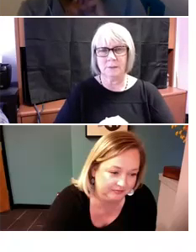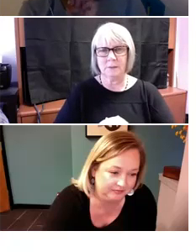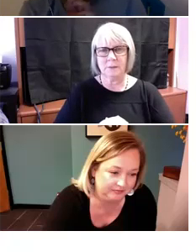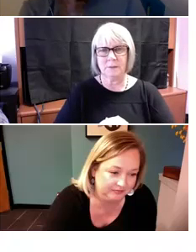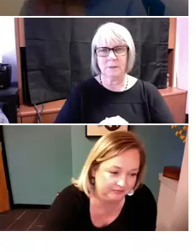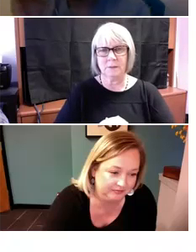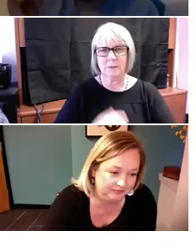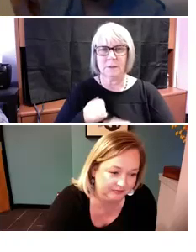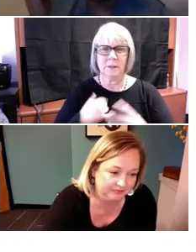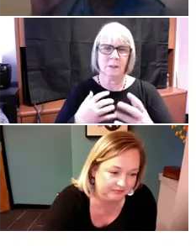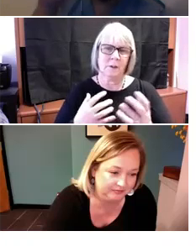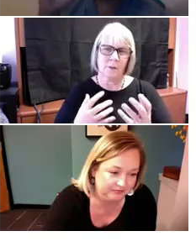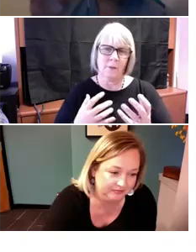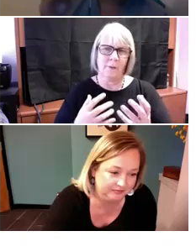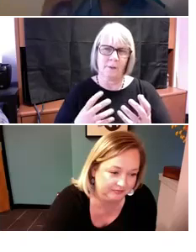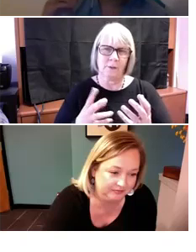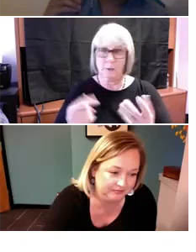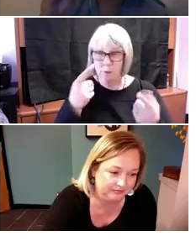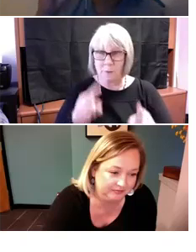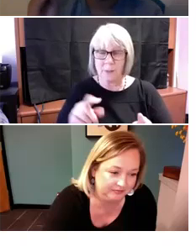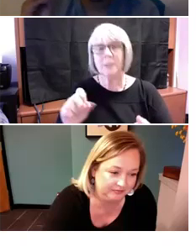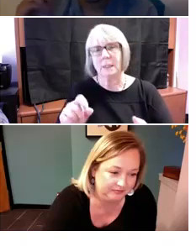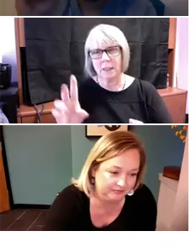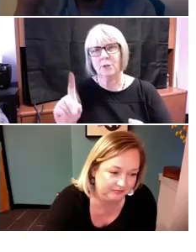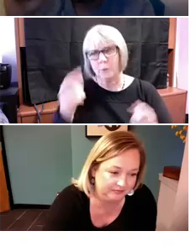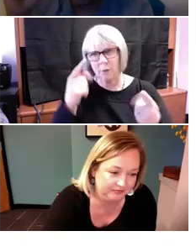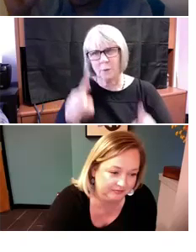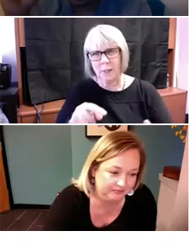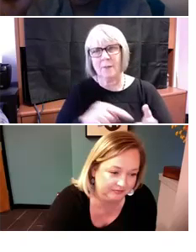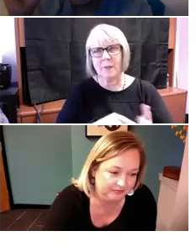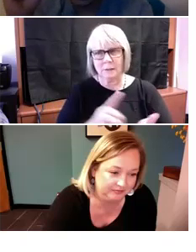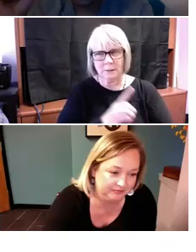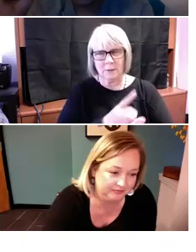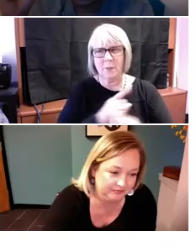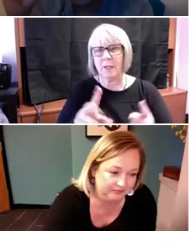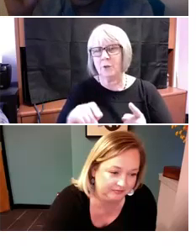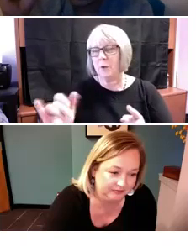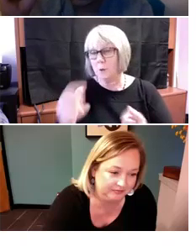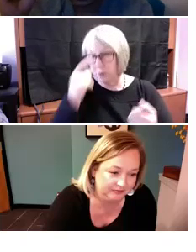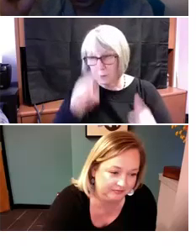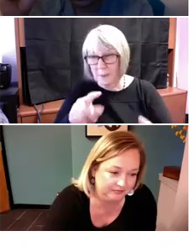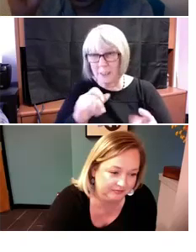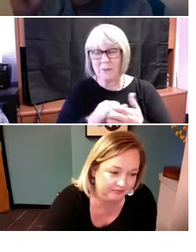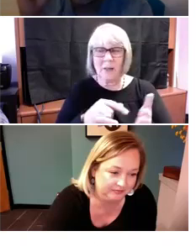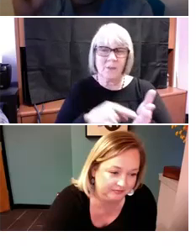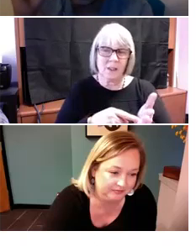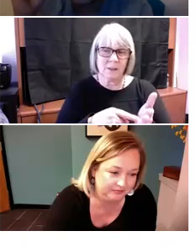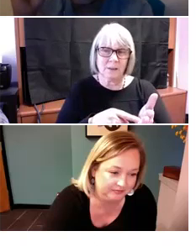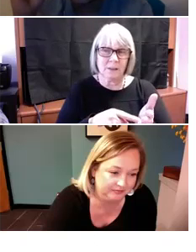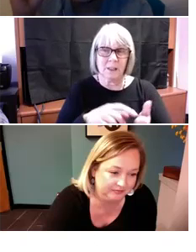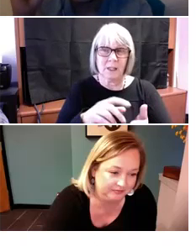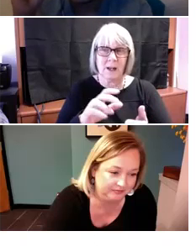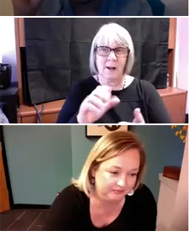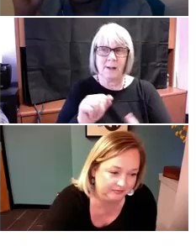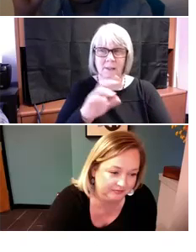So Aman and Taha, do you agree that, yes, I do agree that this is a dictionary, but do you also agree that this is an array of